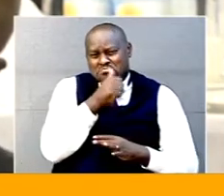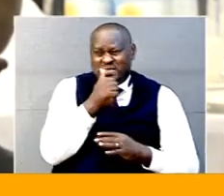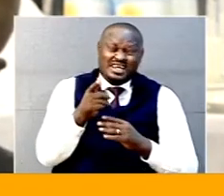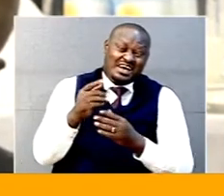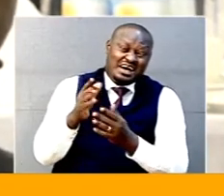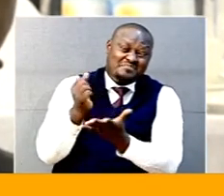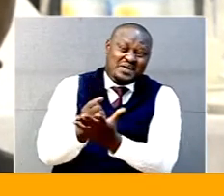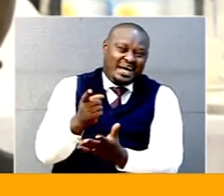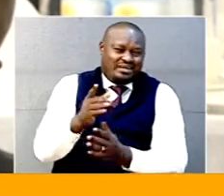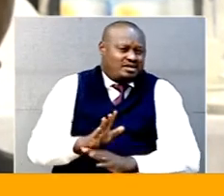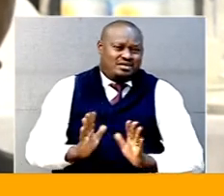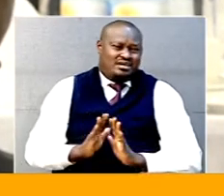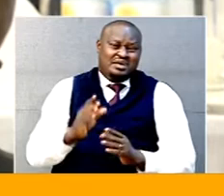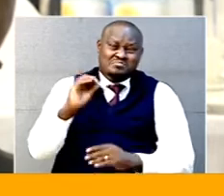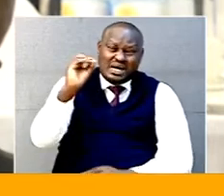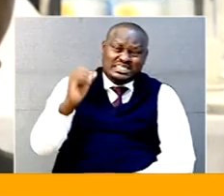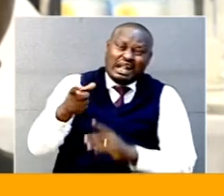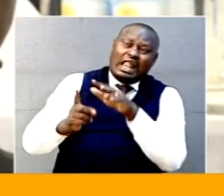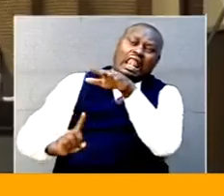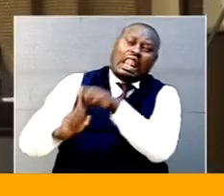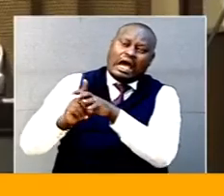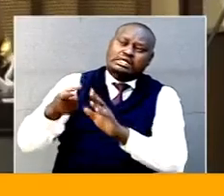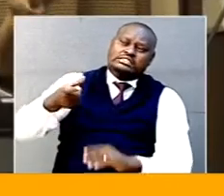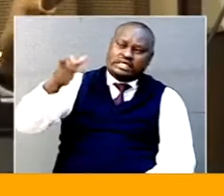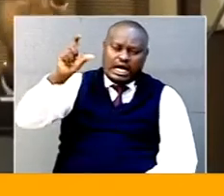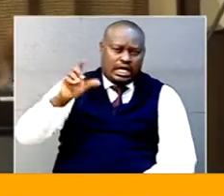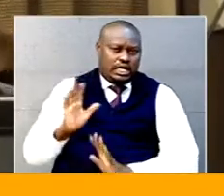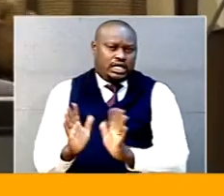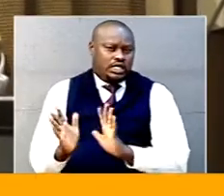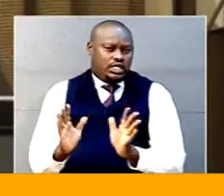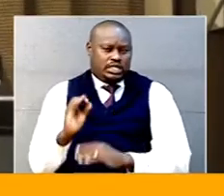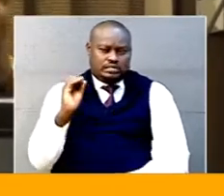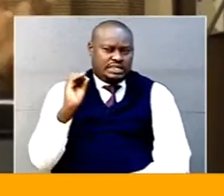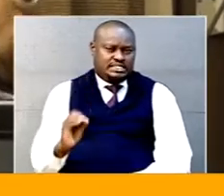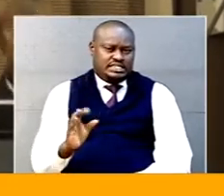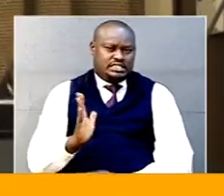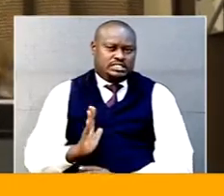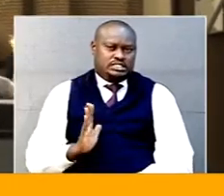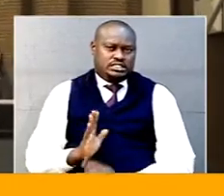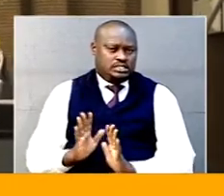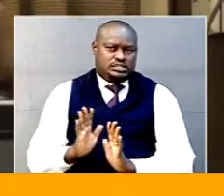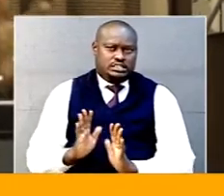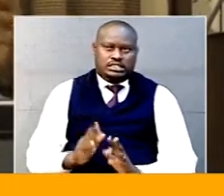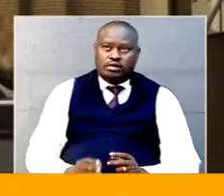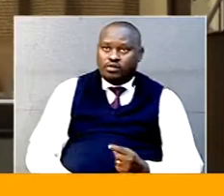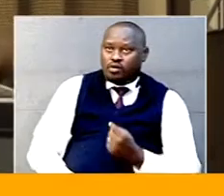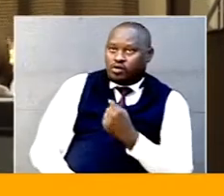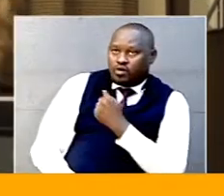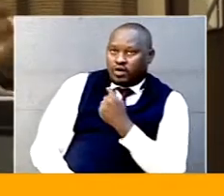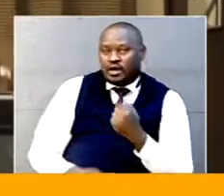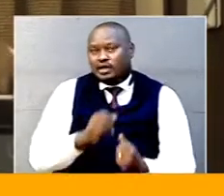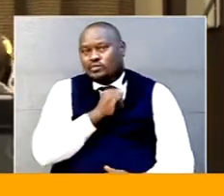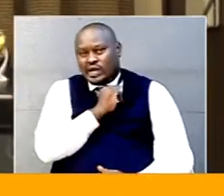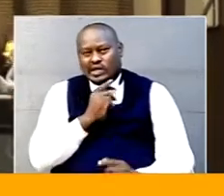who argued that the rate will not be friendly at all. Mitigation, local currency risk, blended finance,